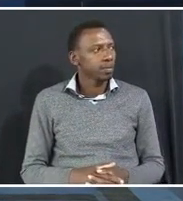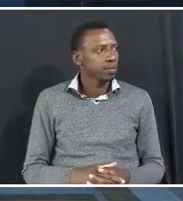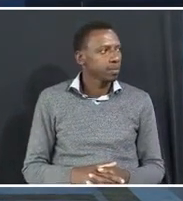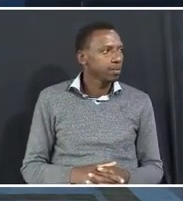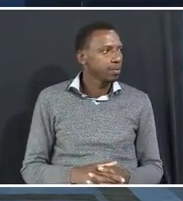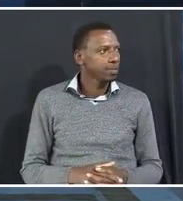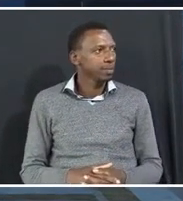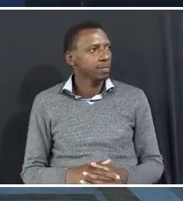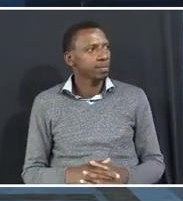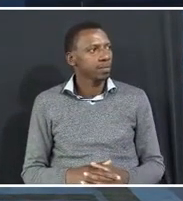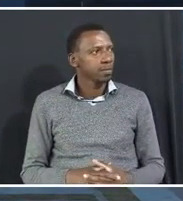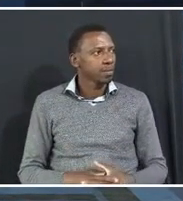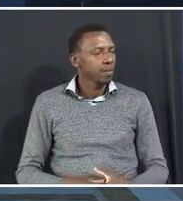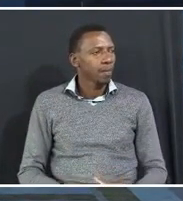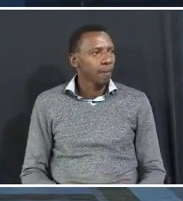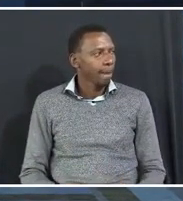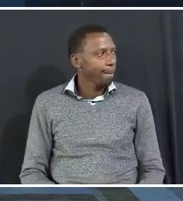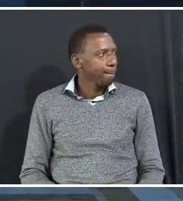any question?